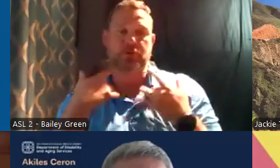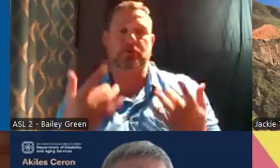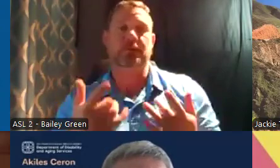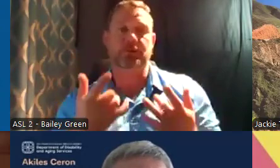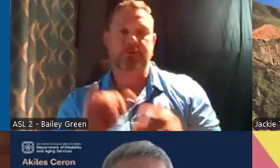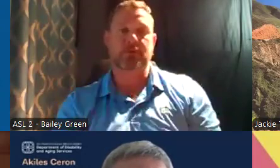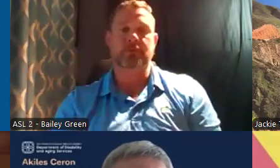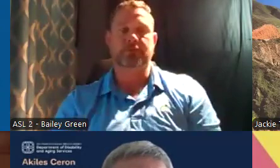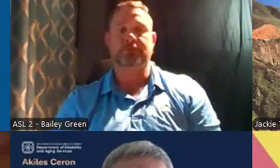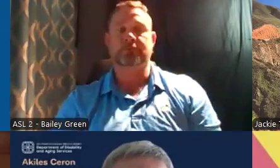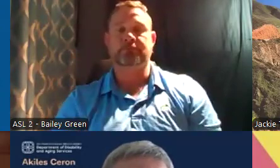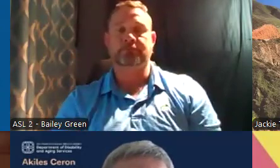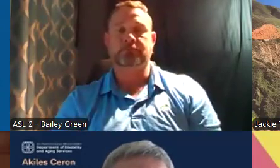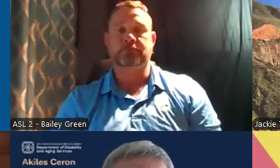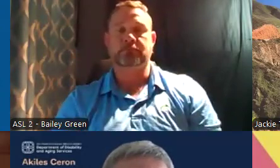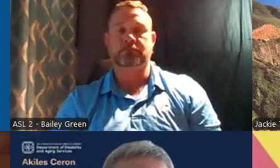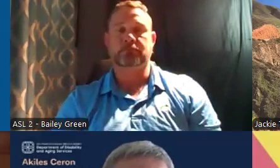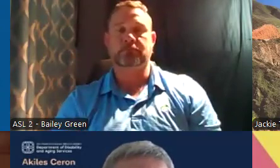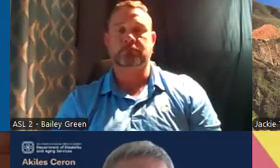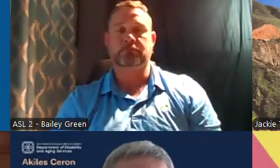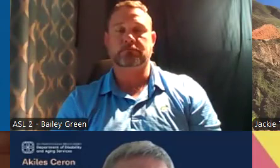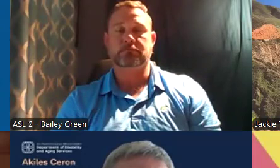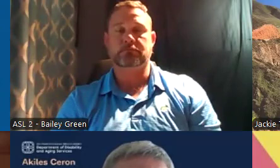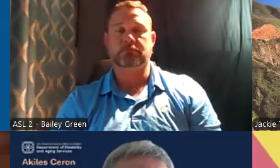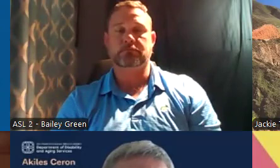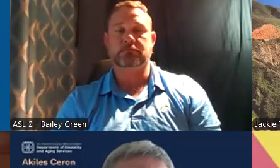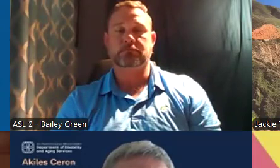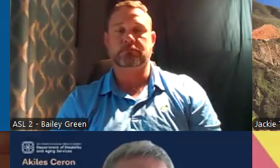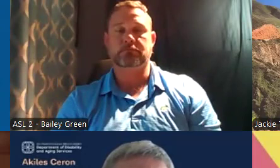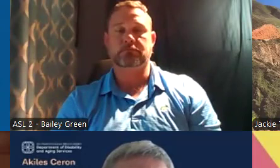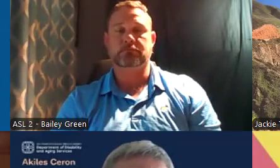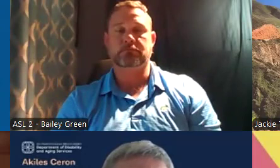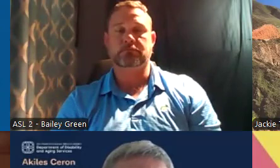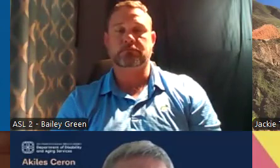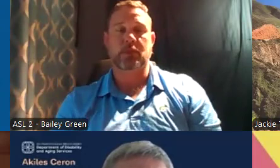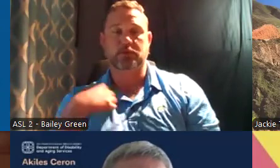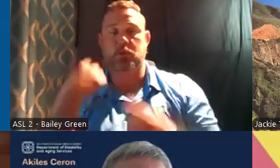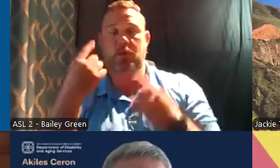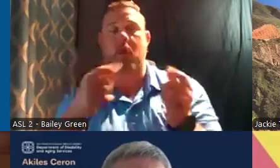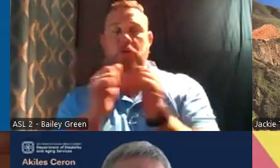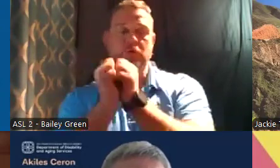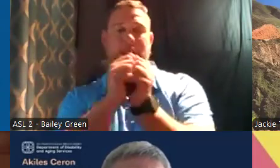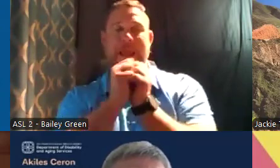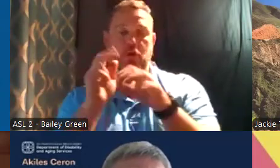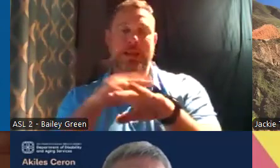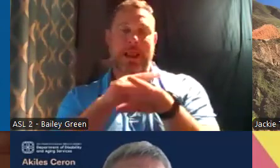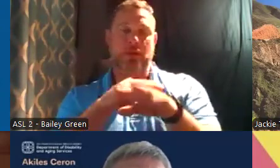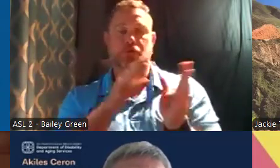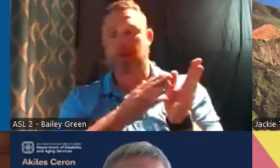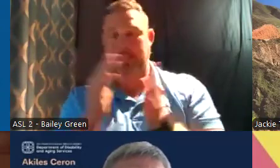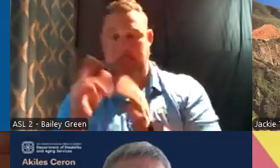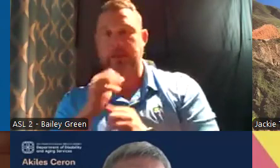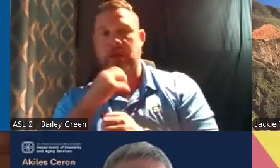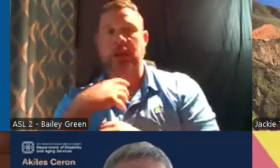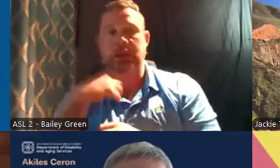of that as an additional tool as we all work together towards a national plan on aging that validates the